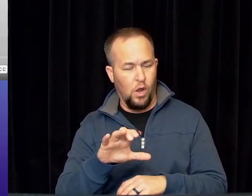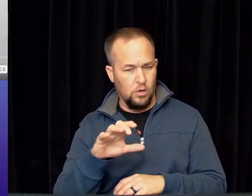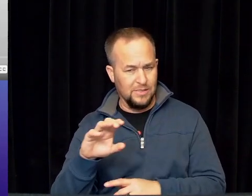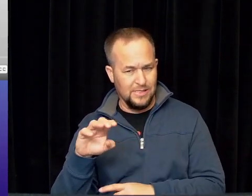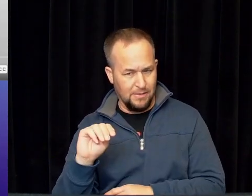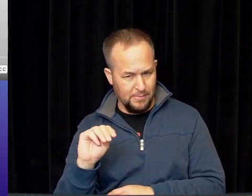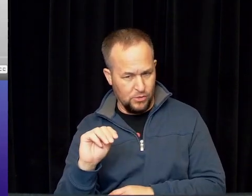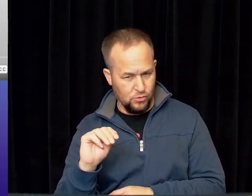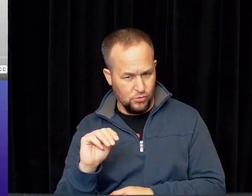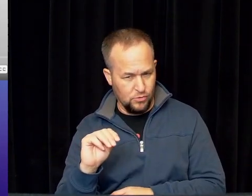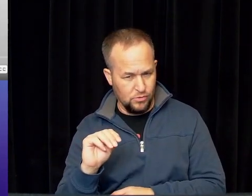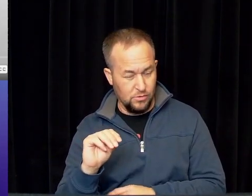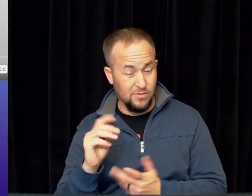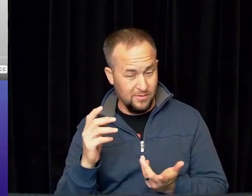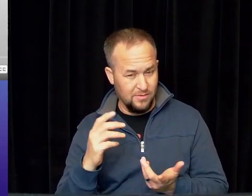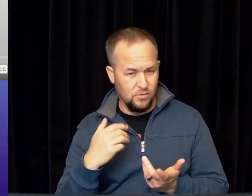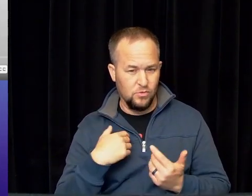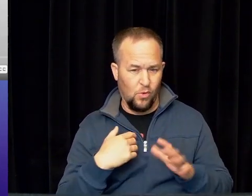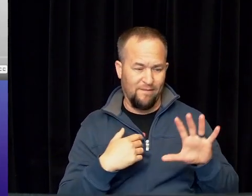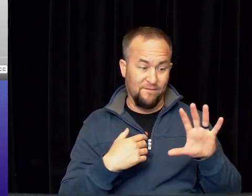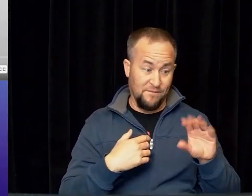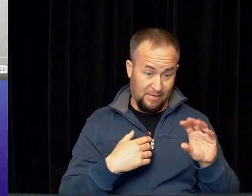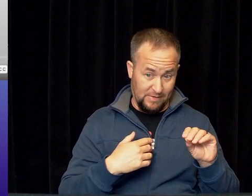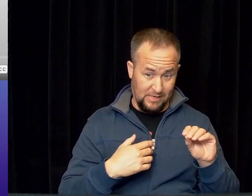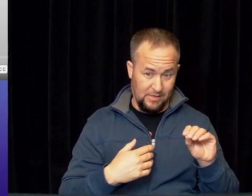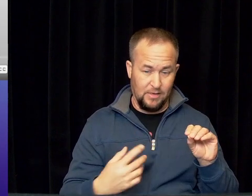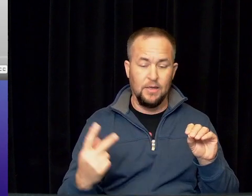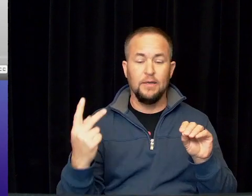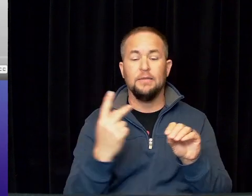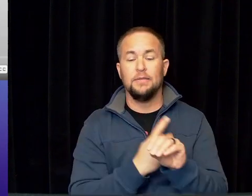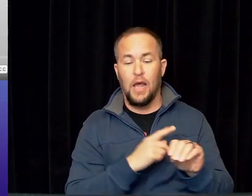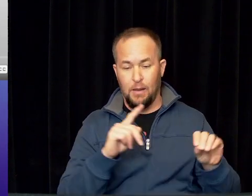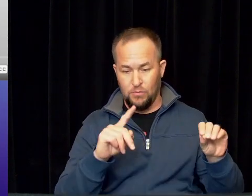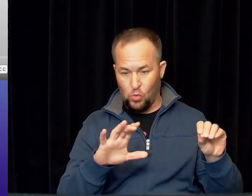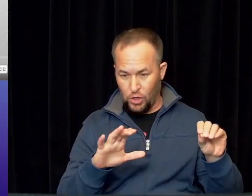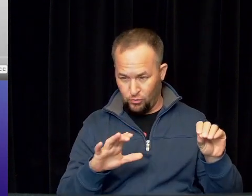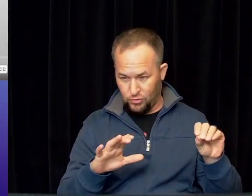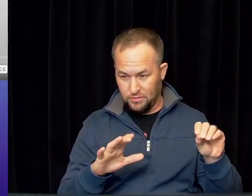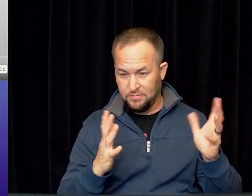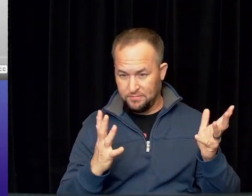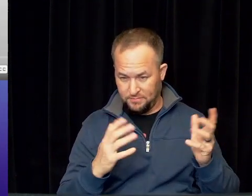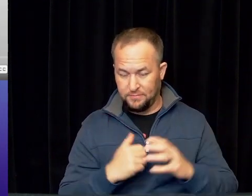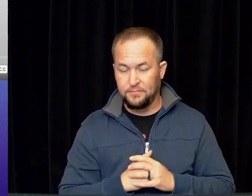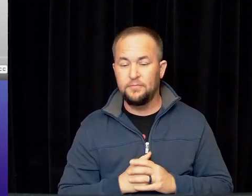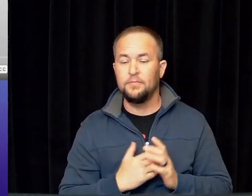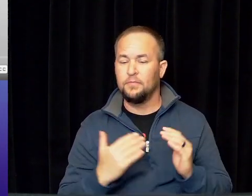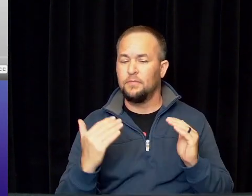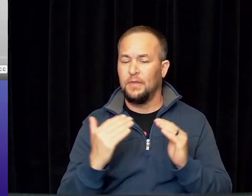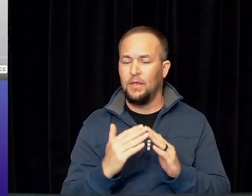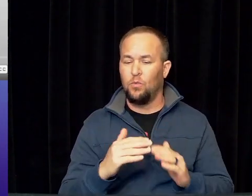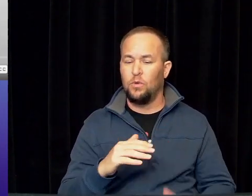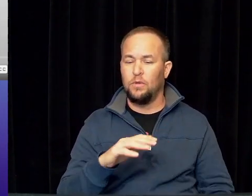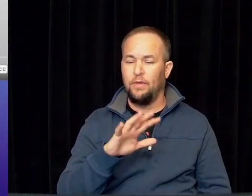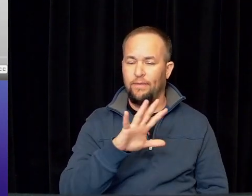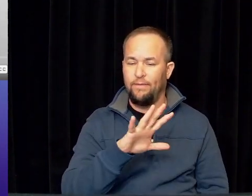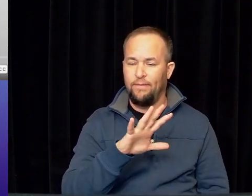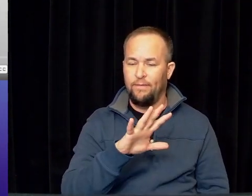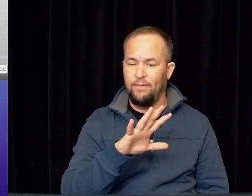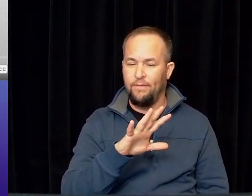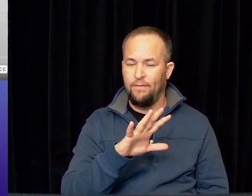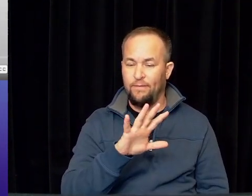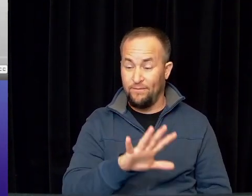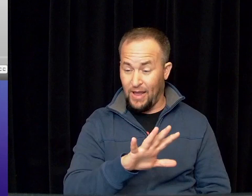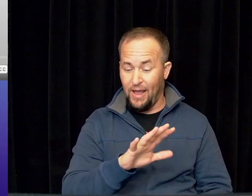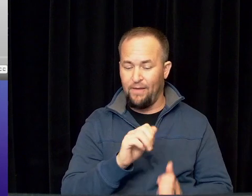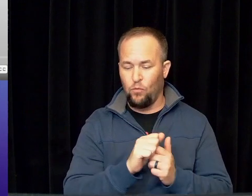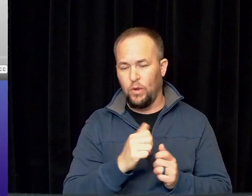just one, I have 50. So I'm going to take 50 times 100. When I do that, I end up with 5 and 3 zeros,